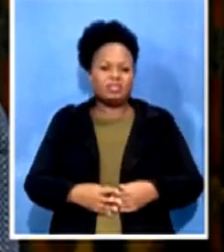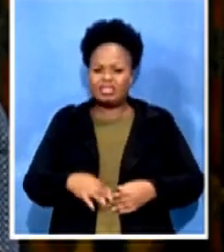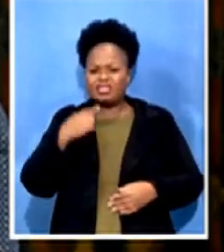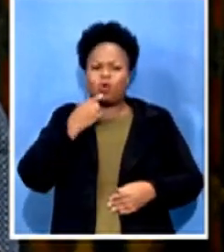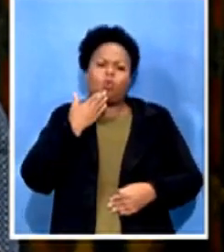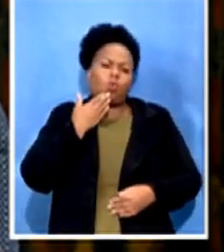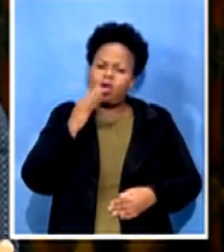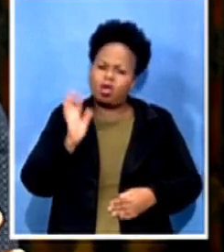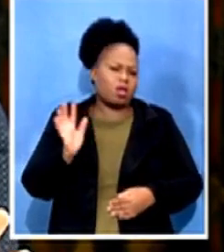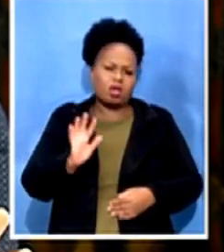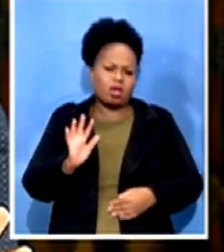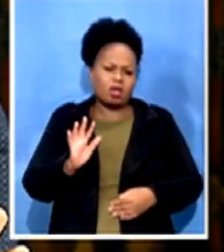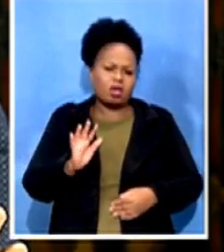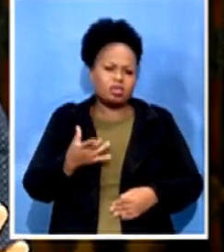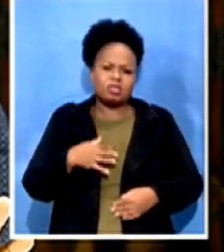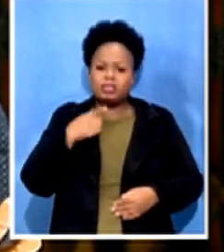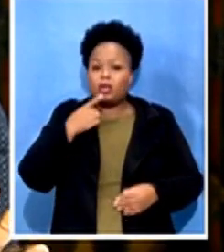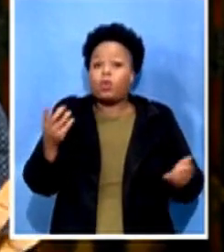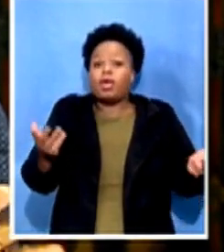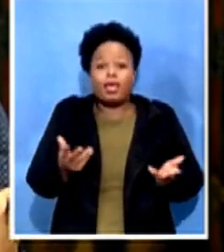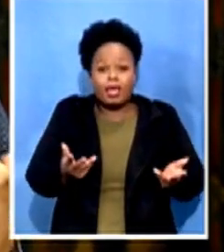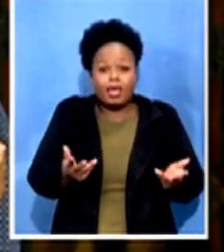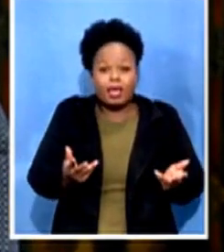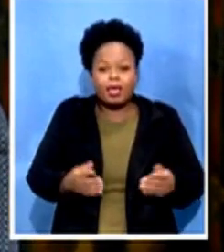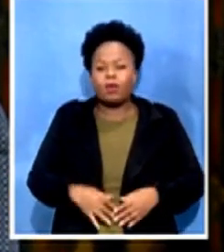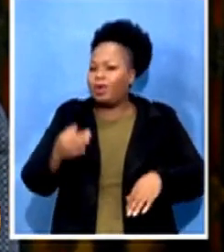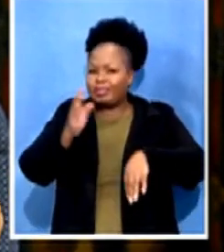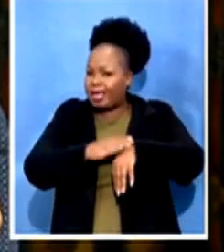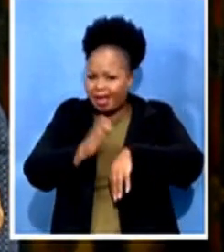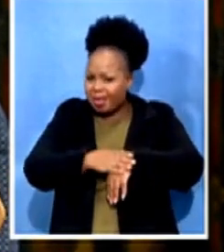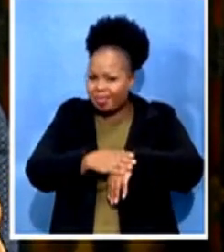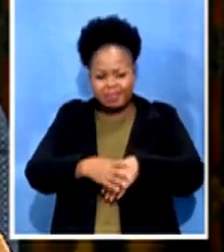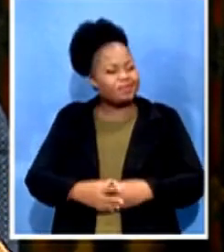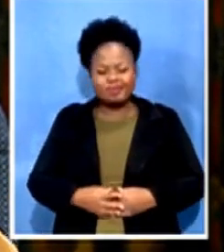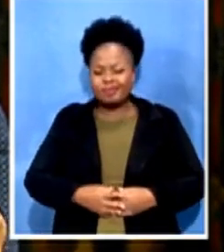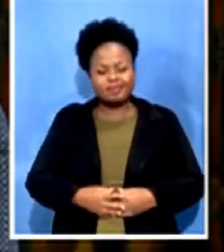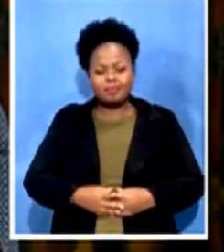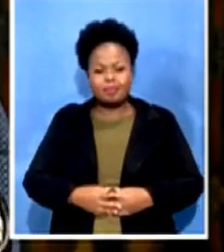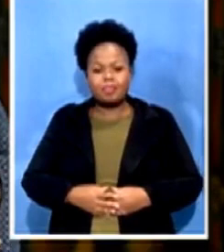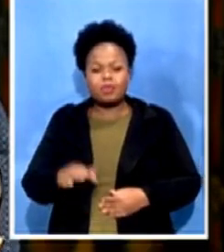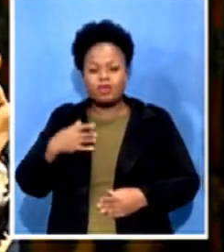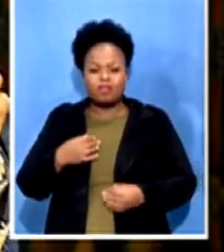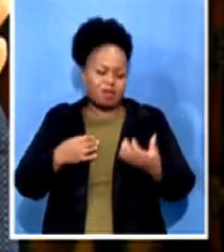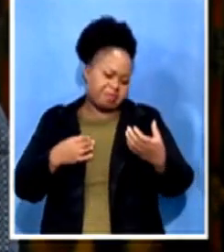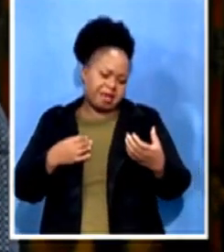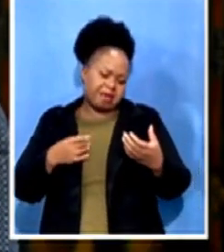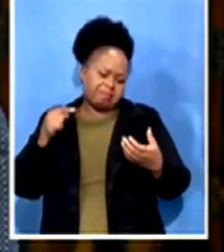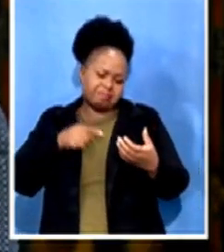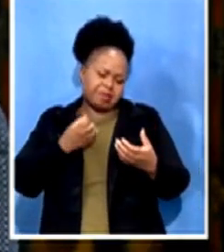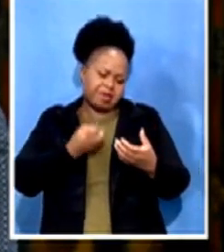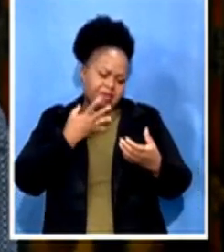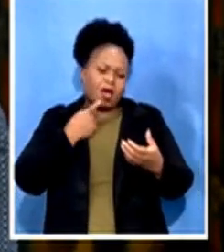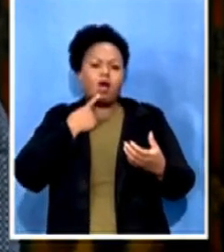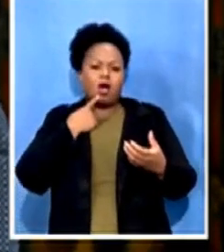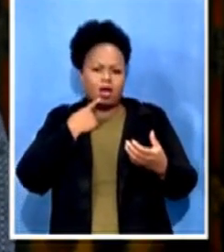where, it doesn't say what time. So when you sit with this app one day, now that app is like, it will show you